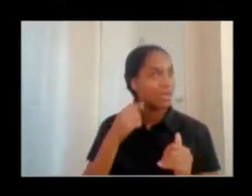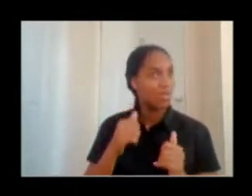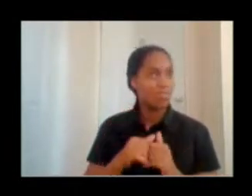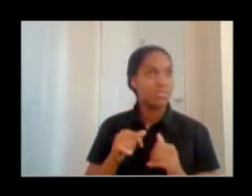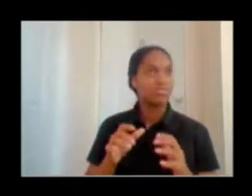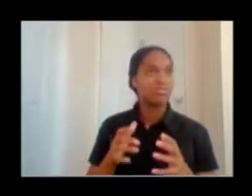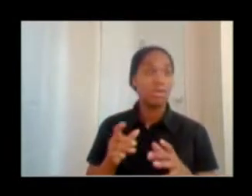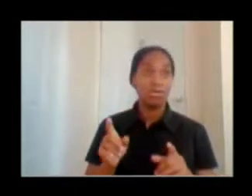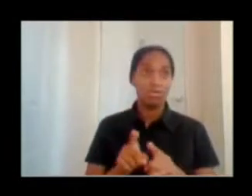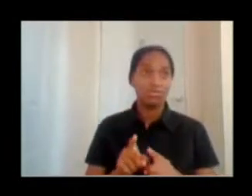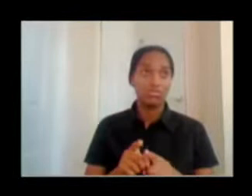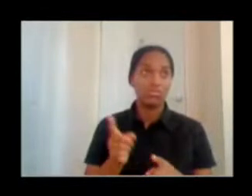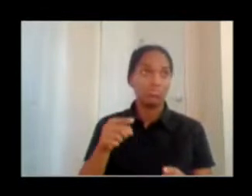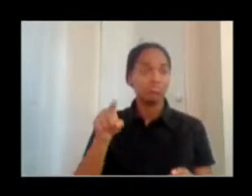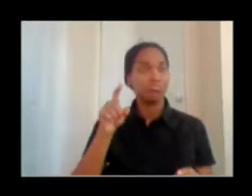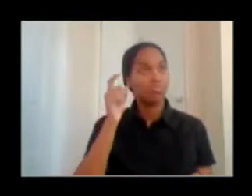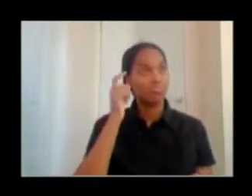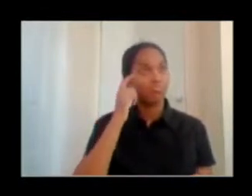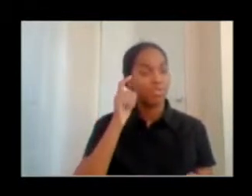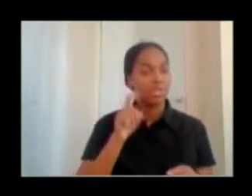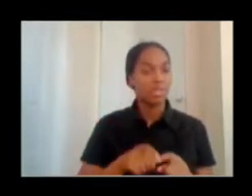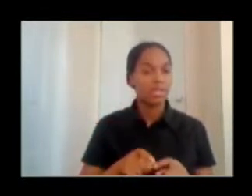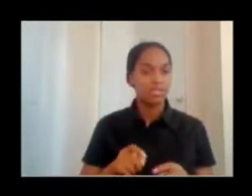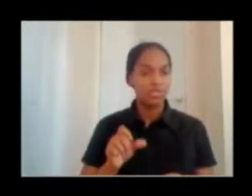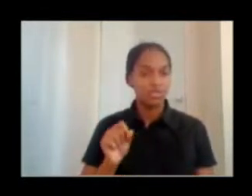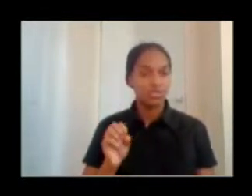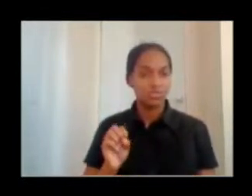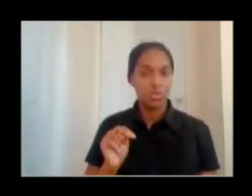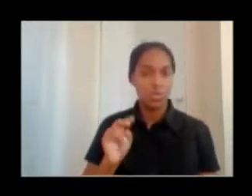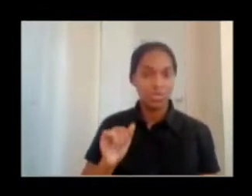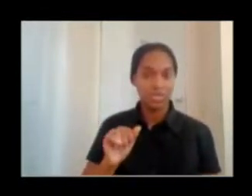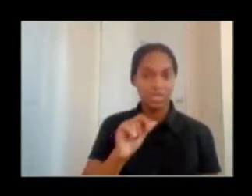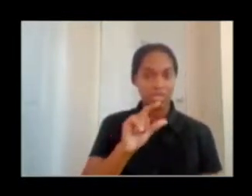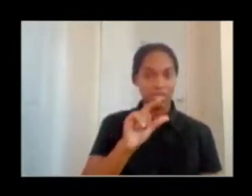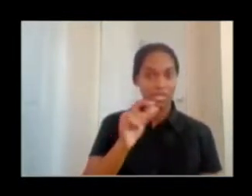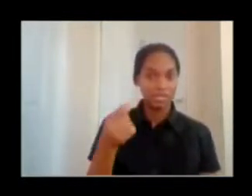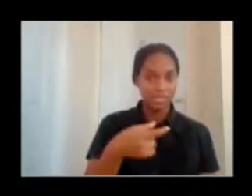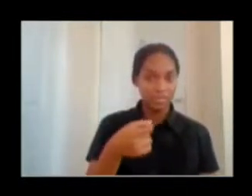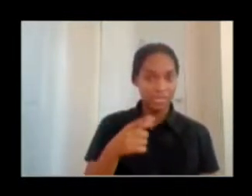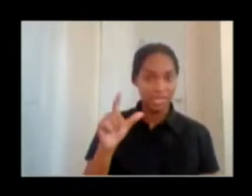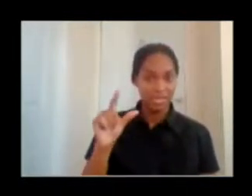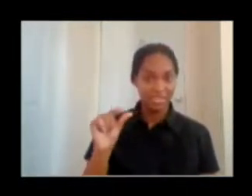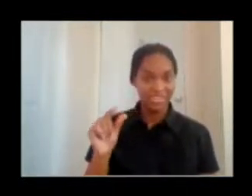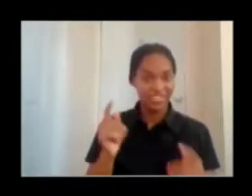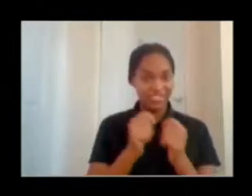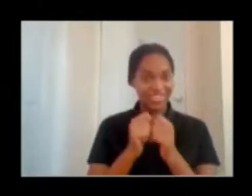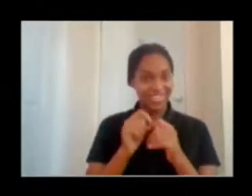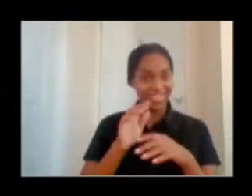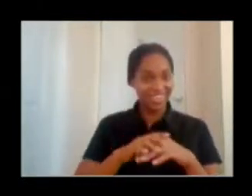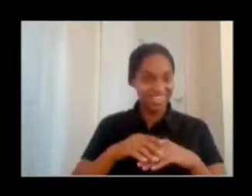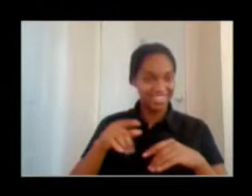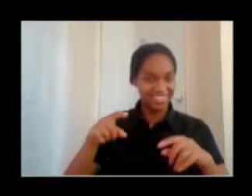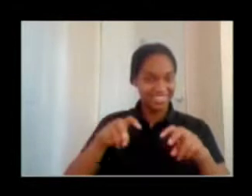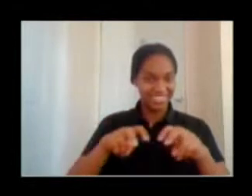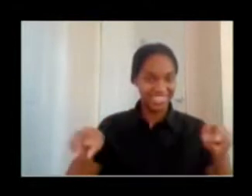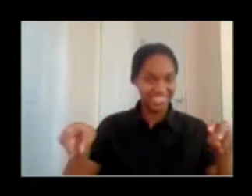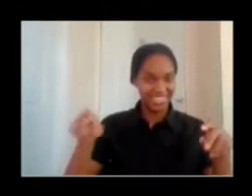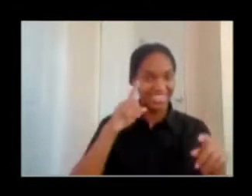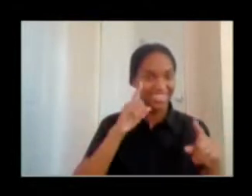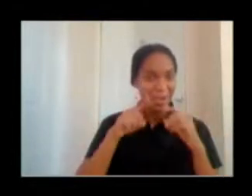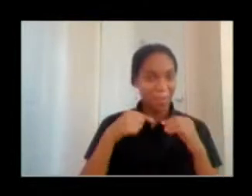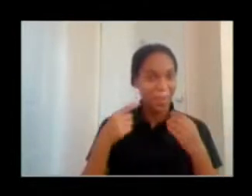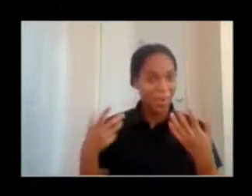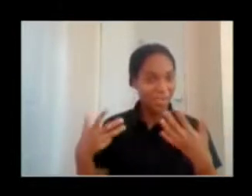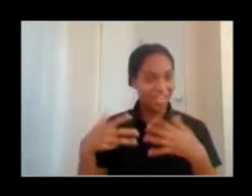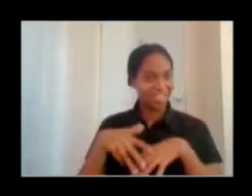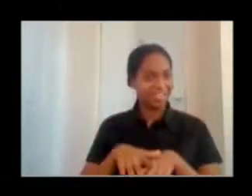way, do you guys realize Sony, Samsung, and LG are on the stage together? I'm just saying, talking about collaboration here,